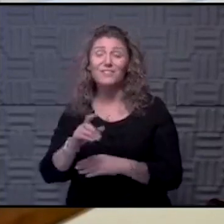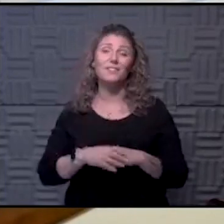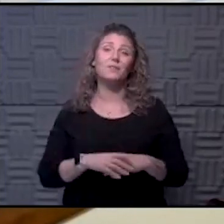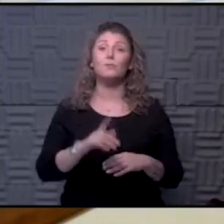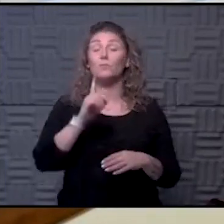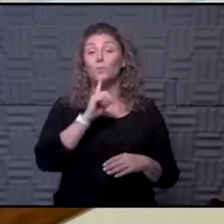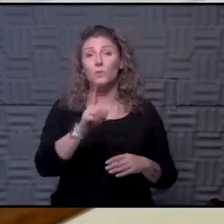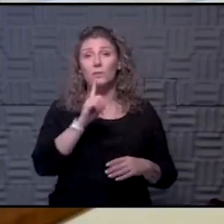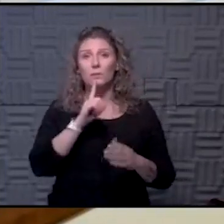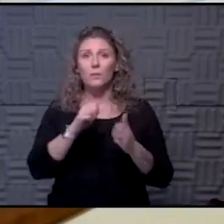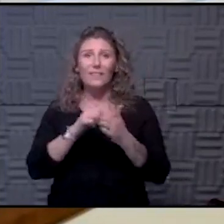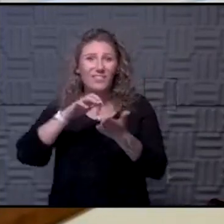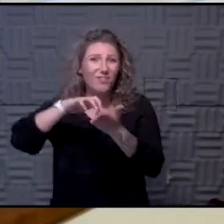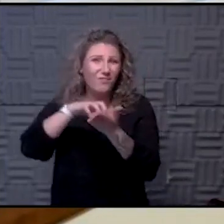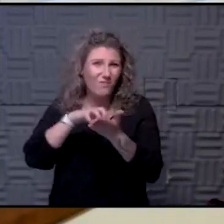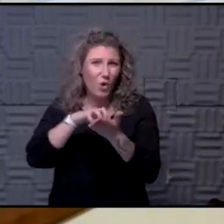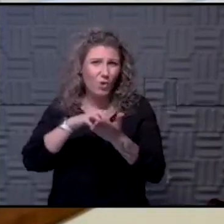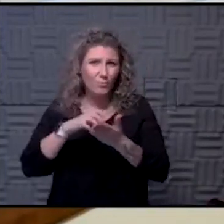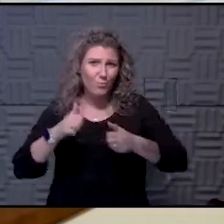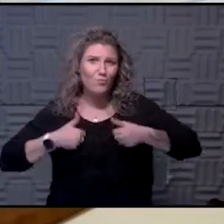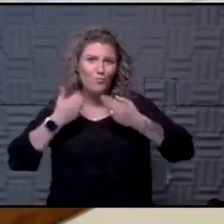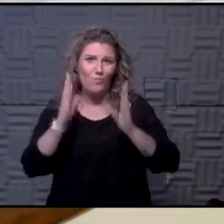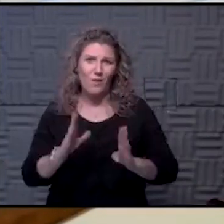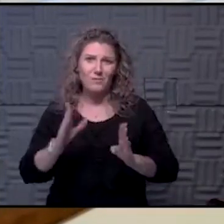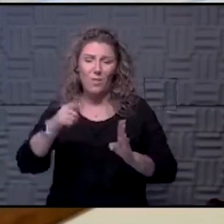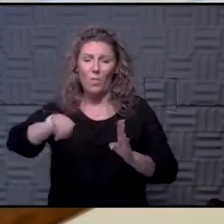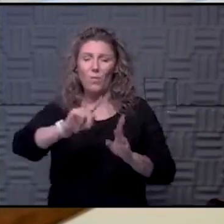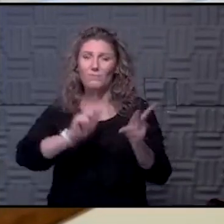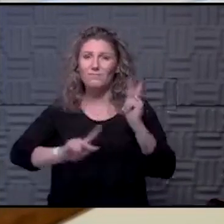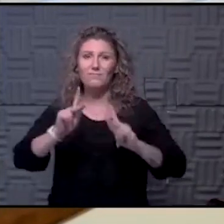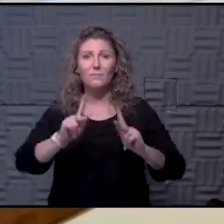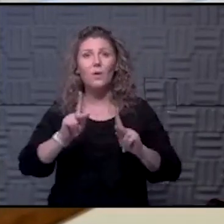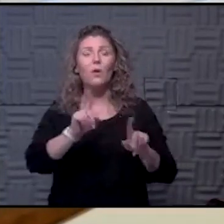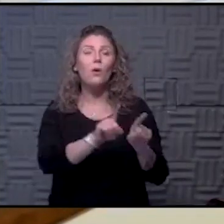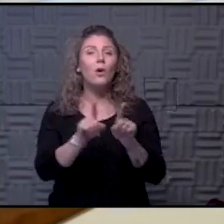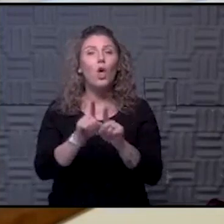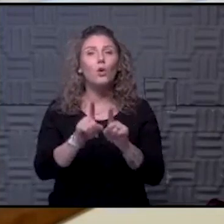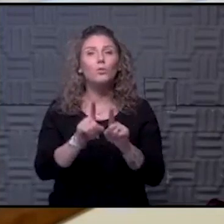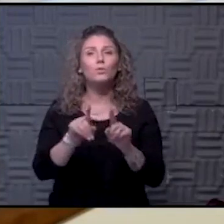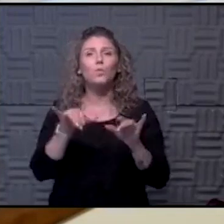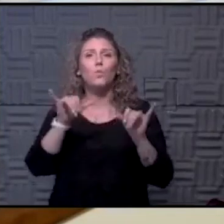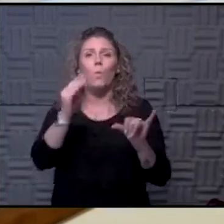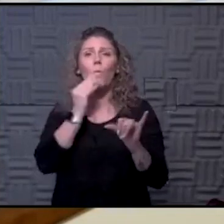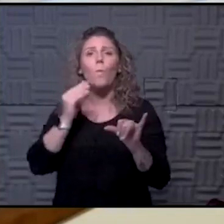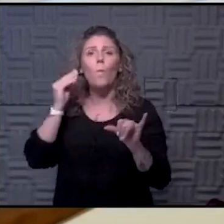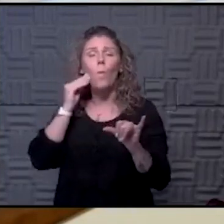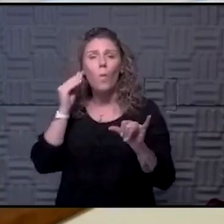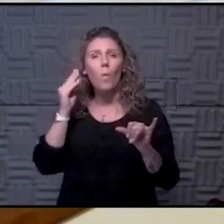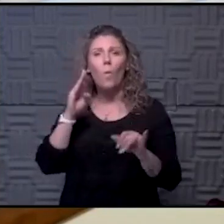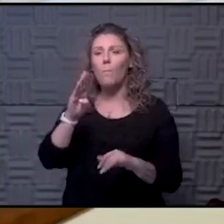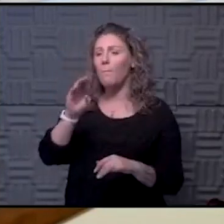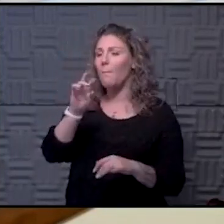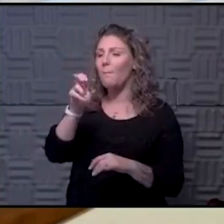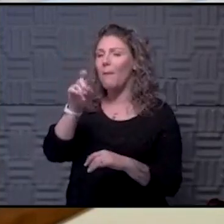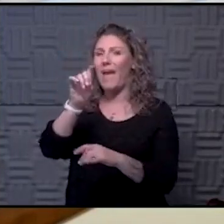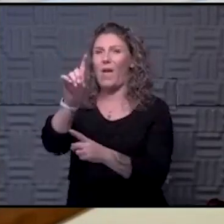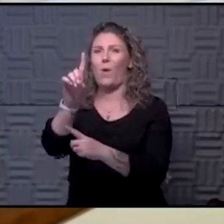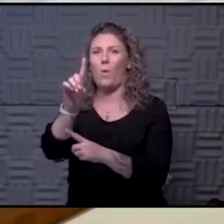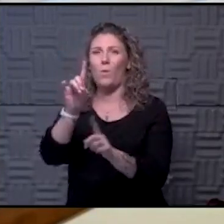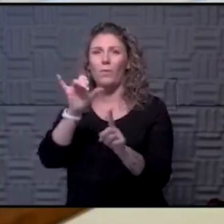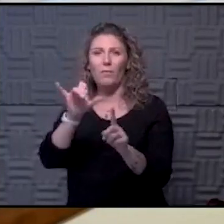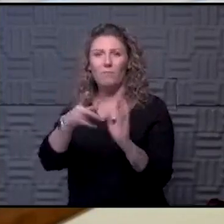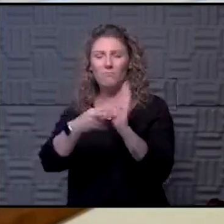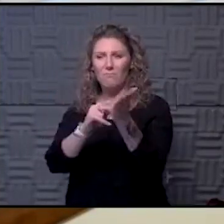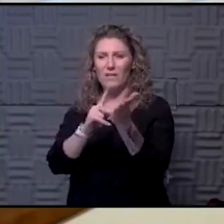in the vulnerable resident population. We've also have a homebound program here in Shawnee County. We had our first homebound patient